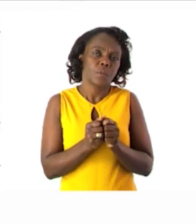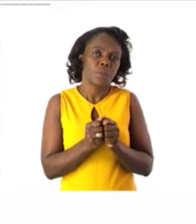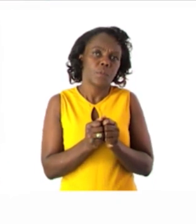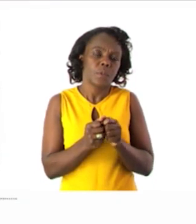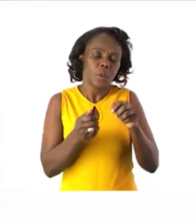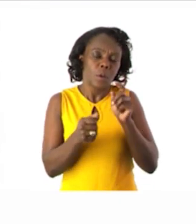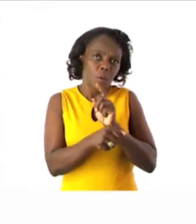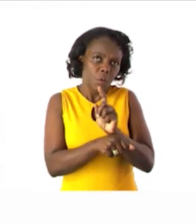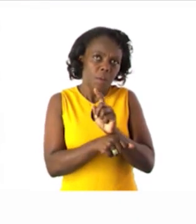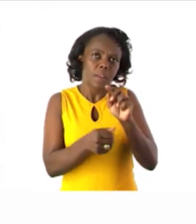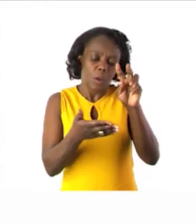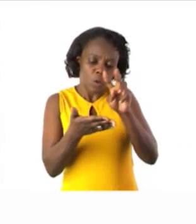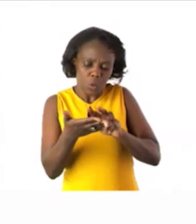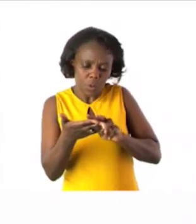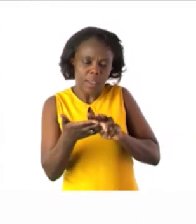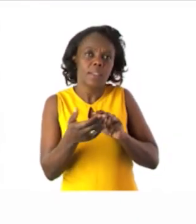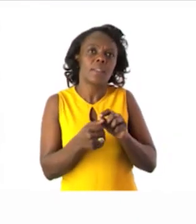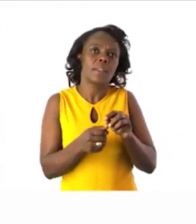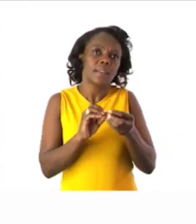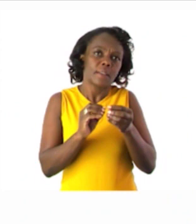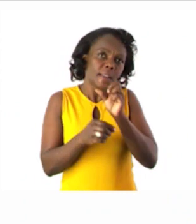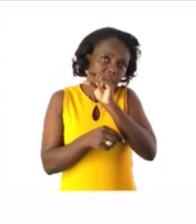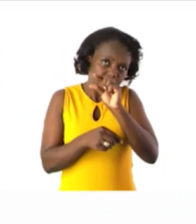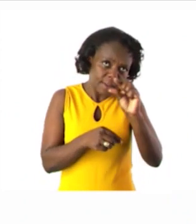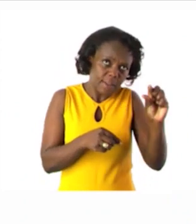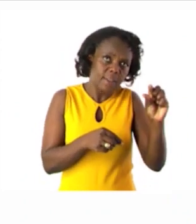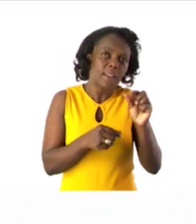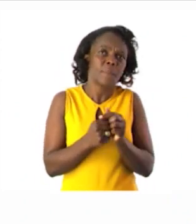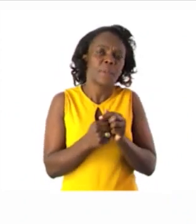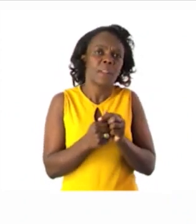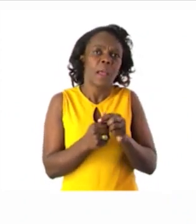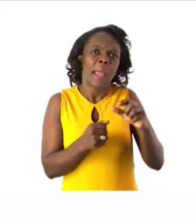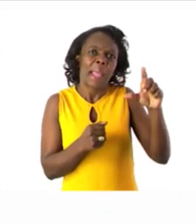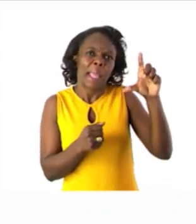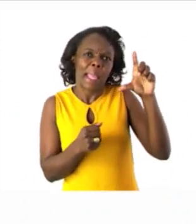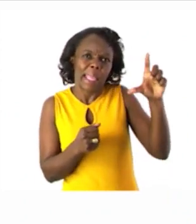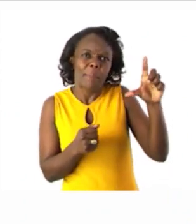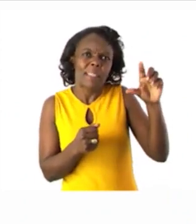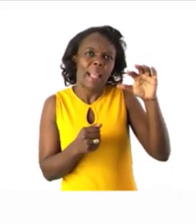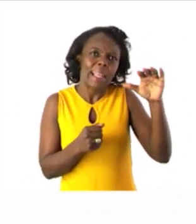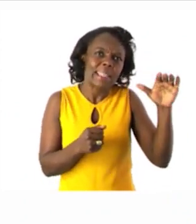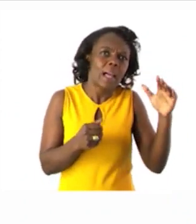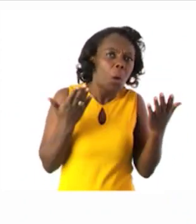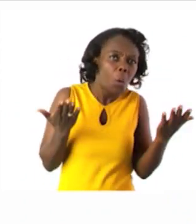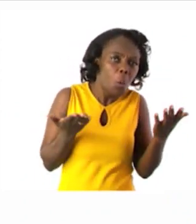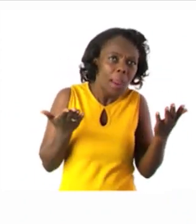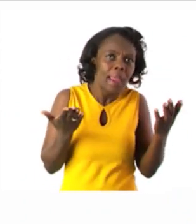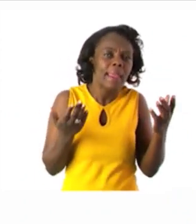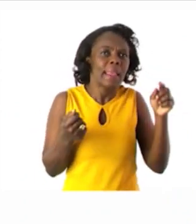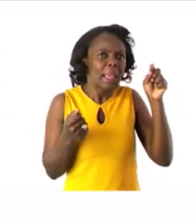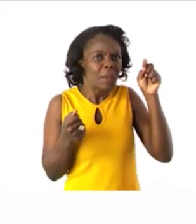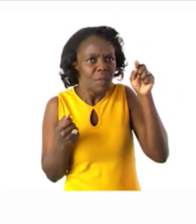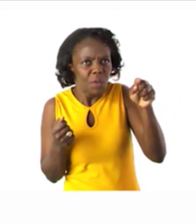capital letter supposed to go? Where is the full stop supposed to go if we are supposed to put it there? The learners are writing with their pencils.